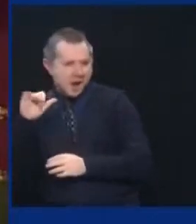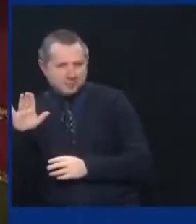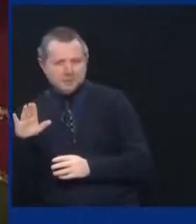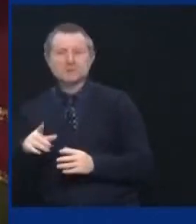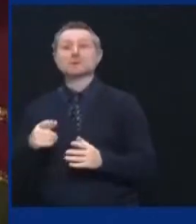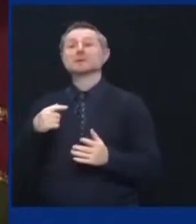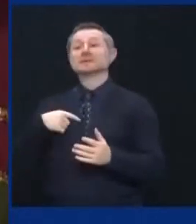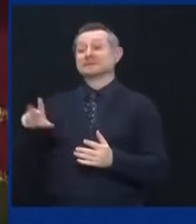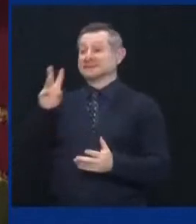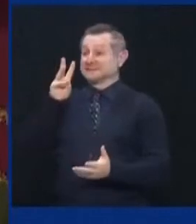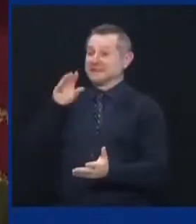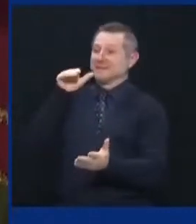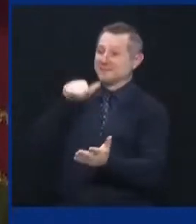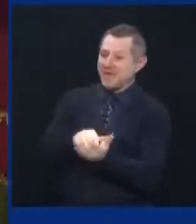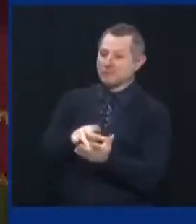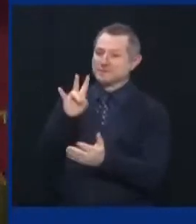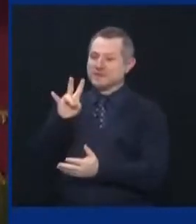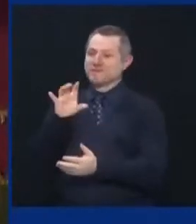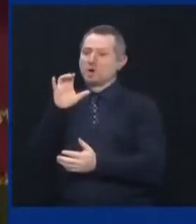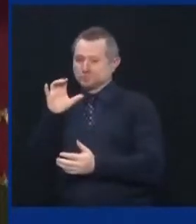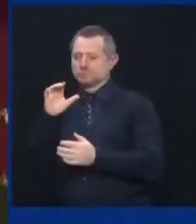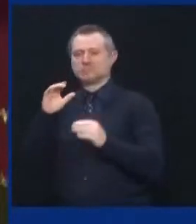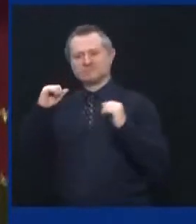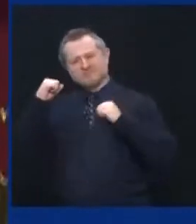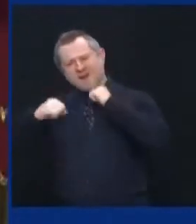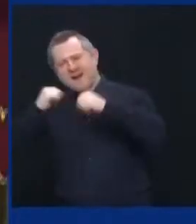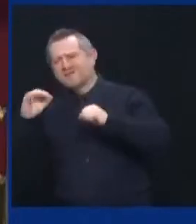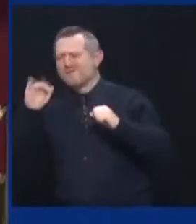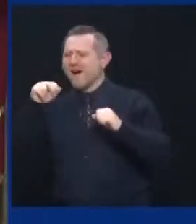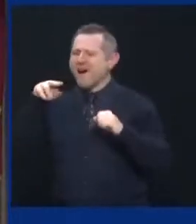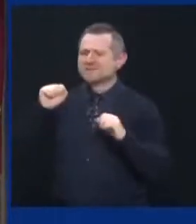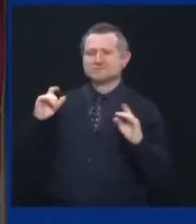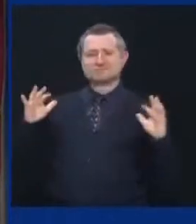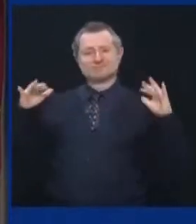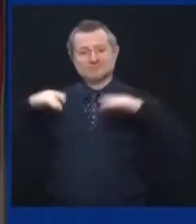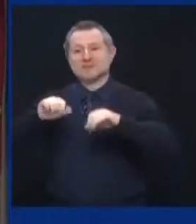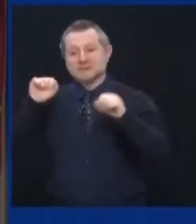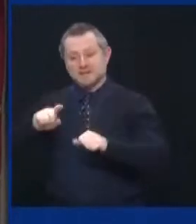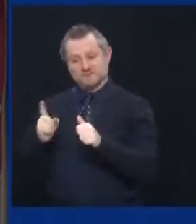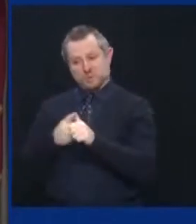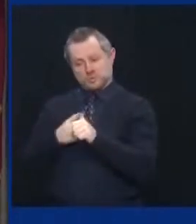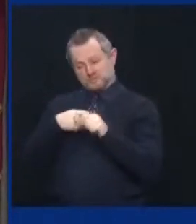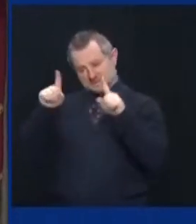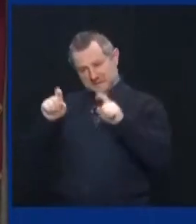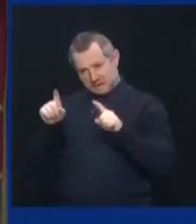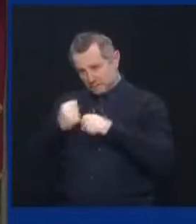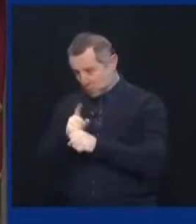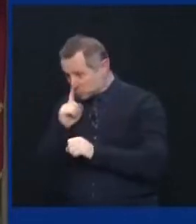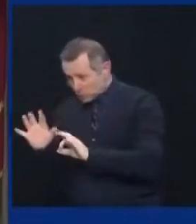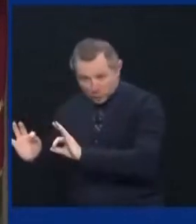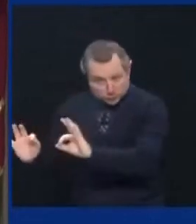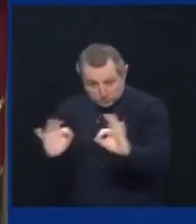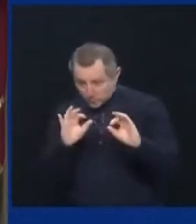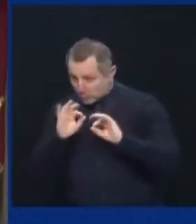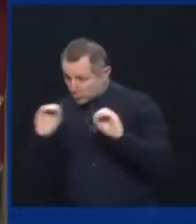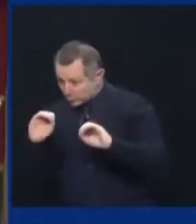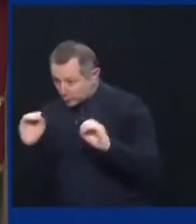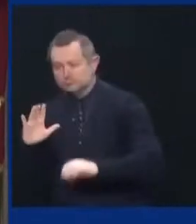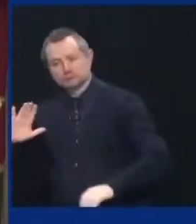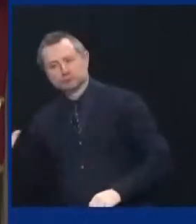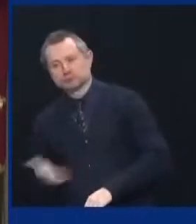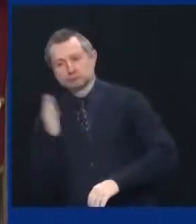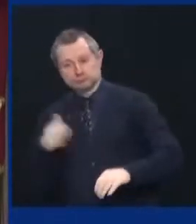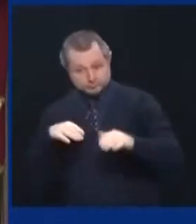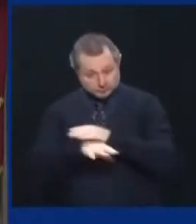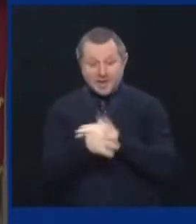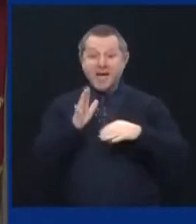game only after first obtaining a negative COVID-19 test result. Contact tracing will also be conducted after the game.